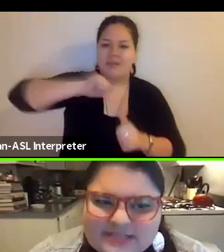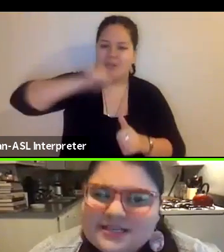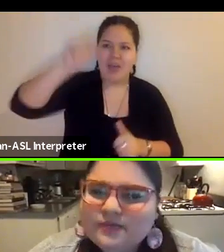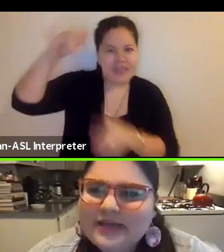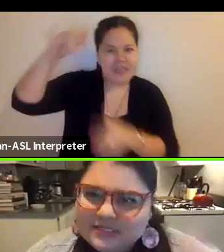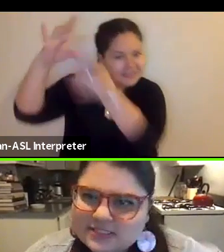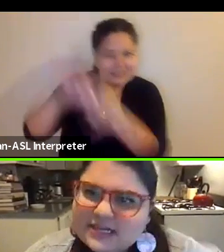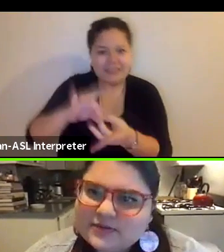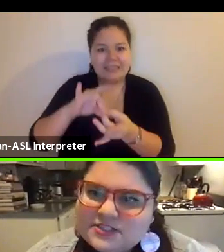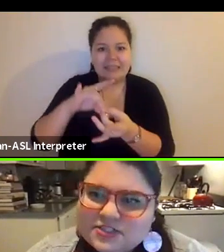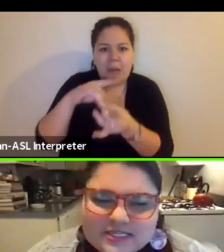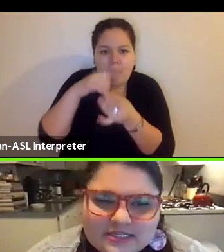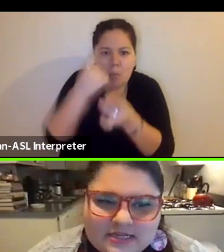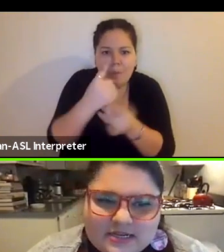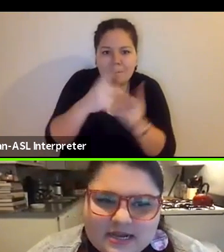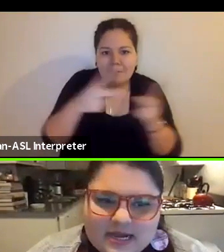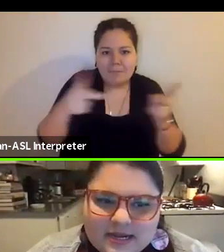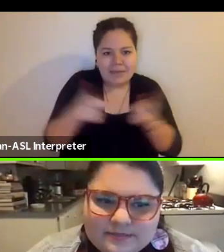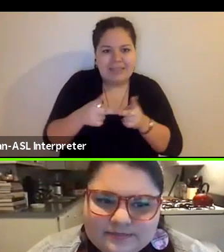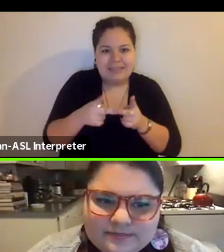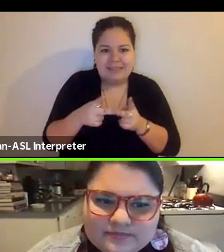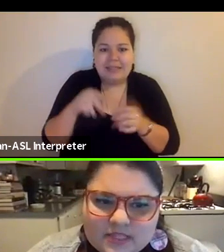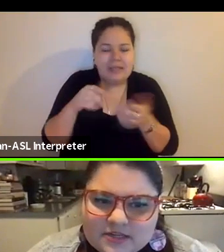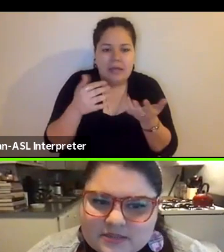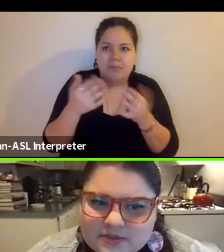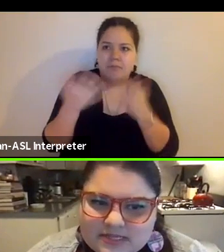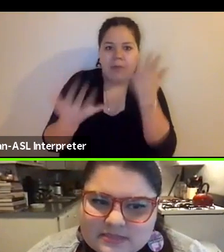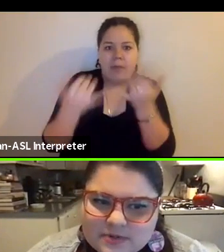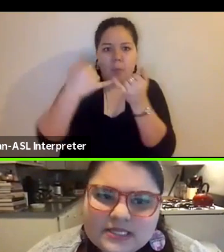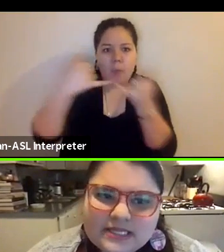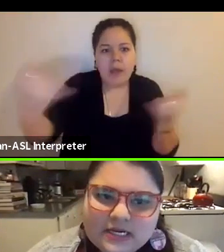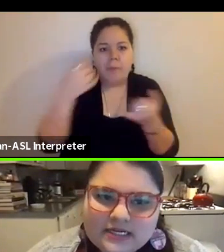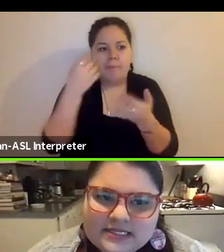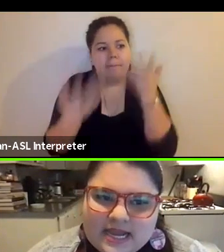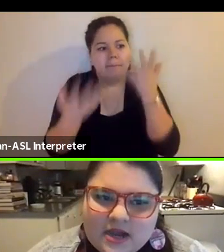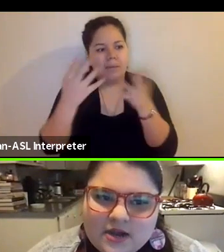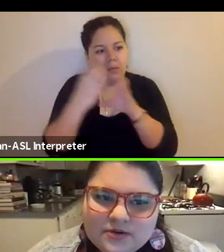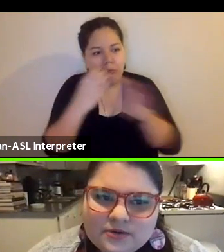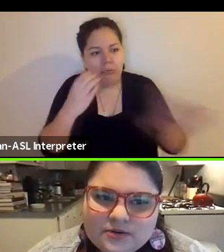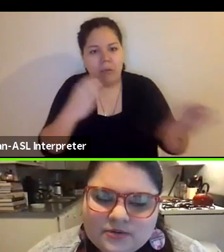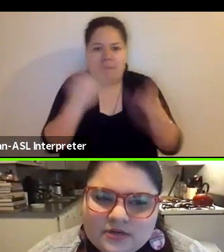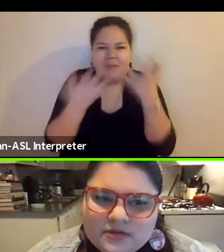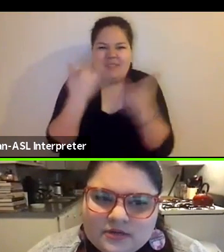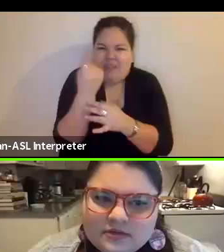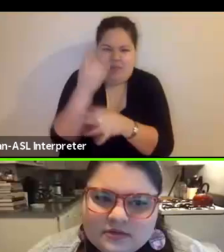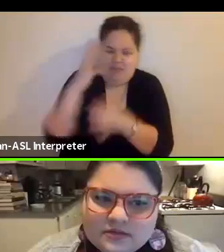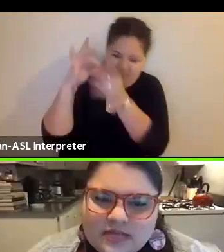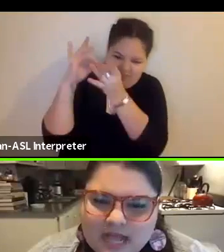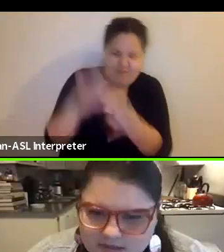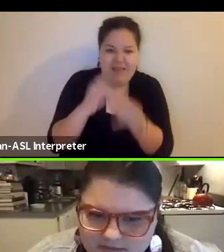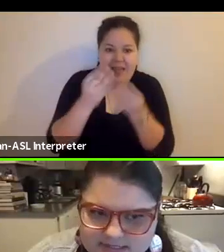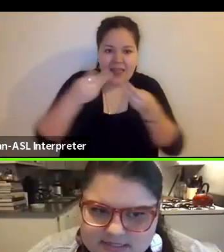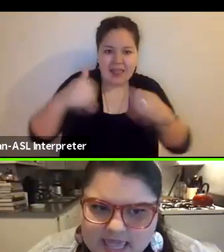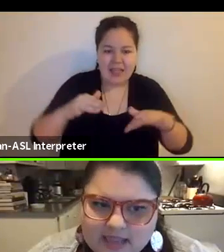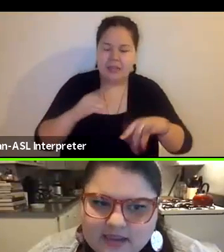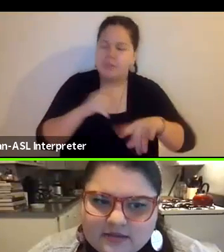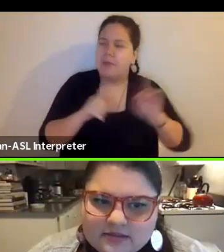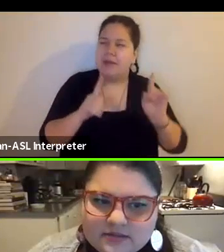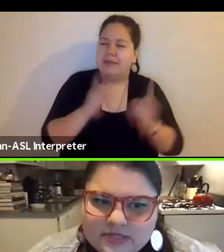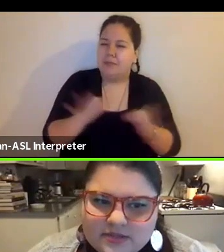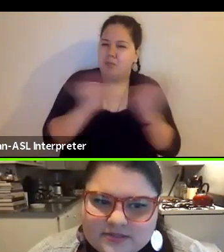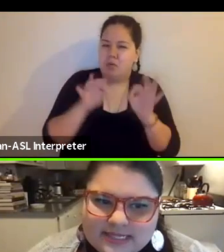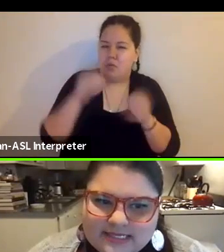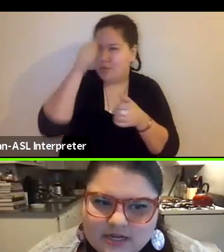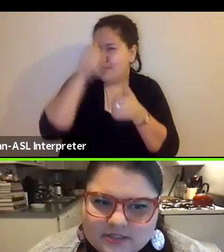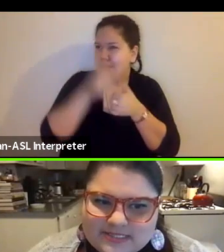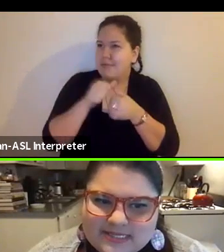Is a great segue into that question. And also more things to percolate on is how else can